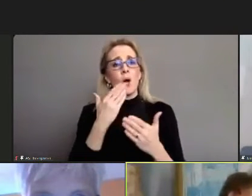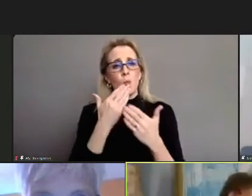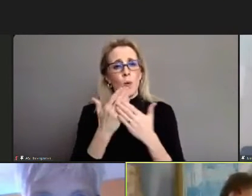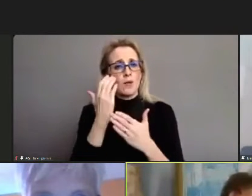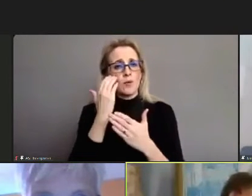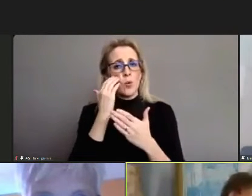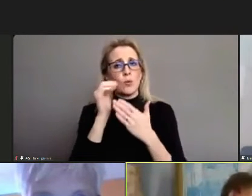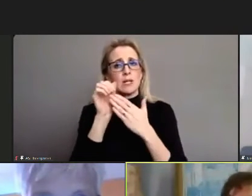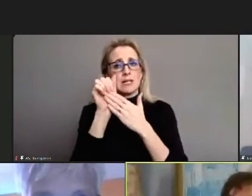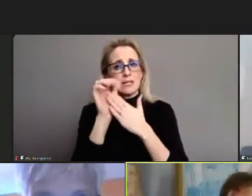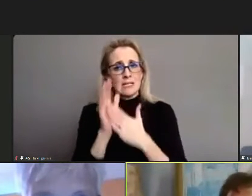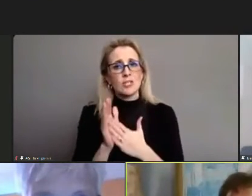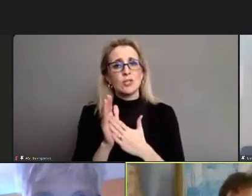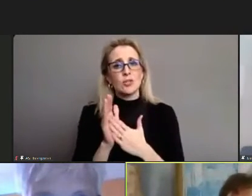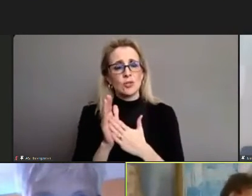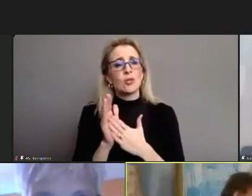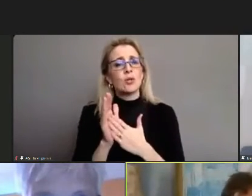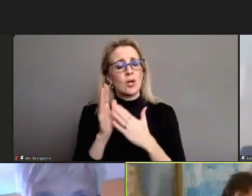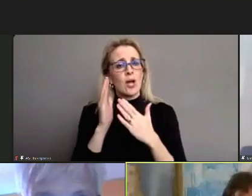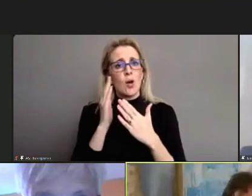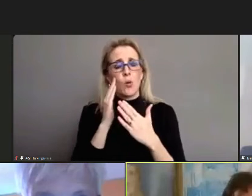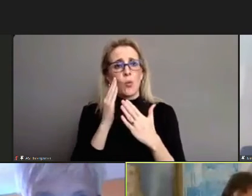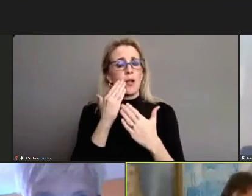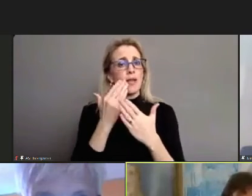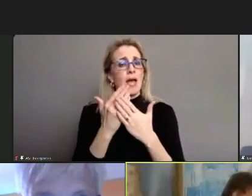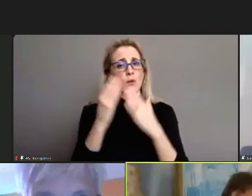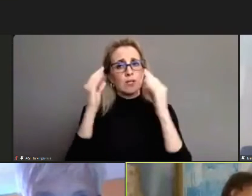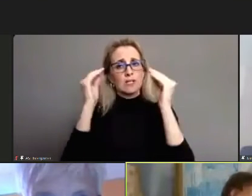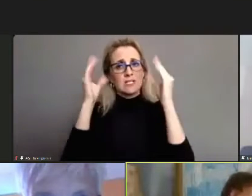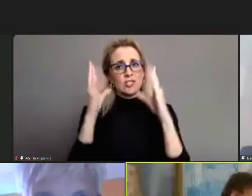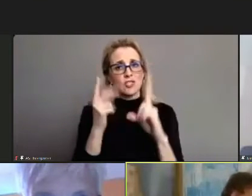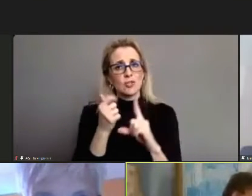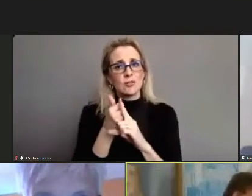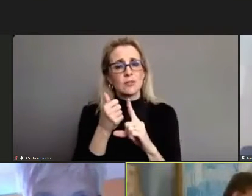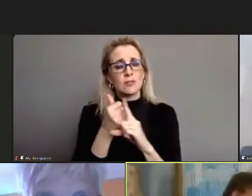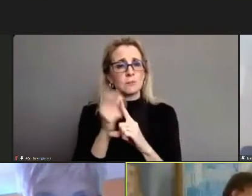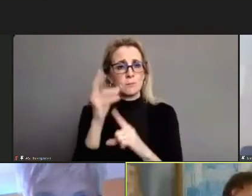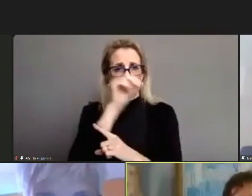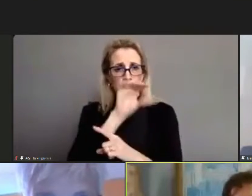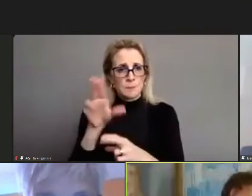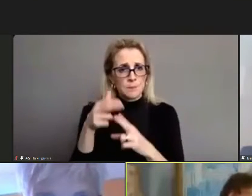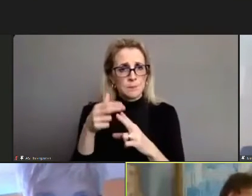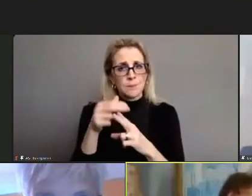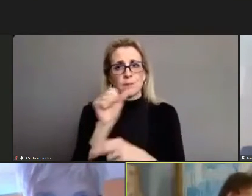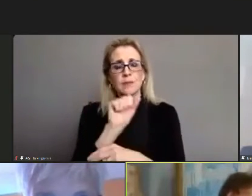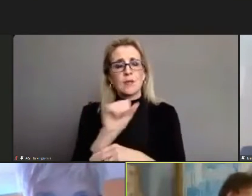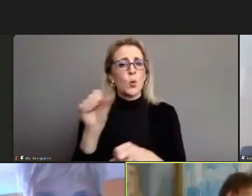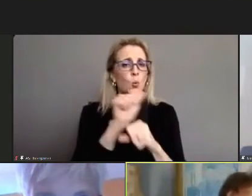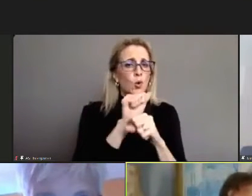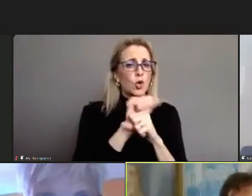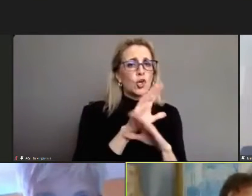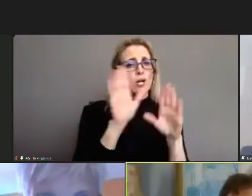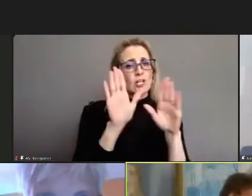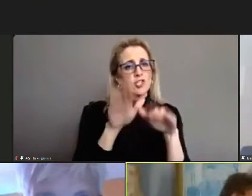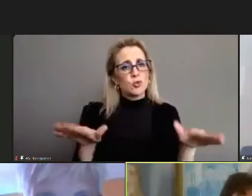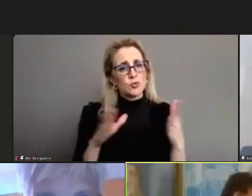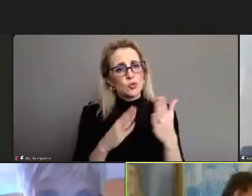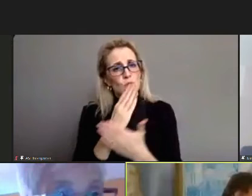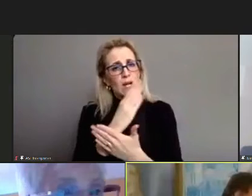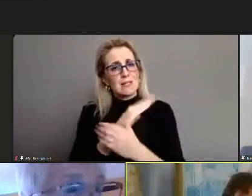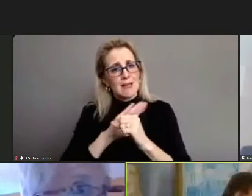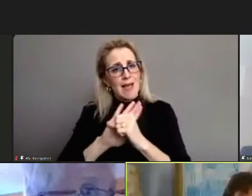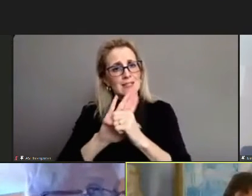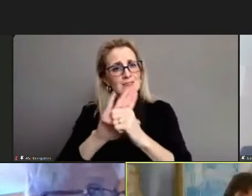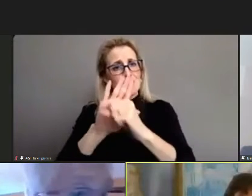a well-known teacher, Sepitei Kolyan and Atana Daami, the worker and children rights activists and all